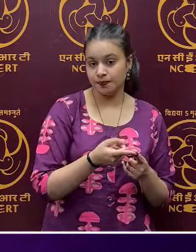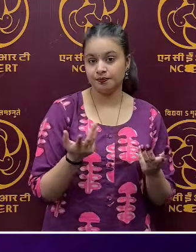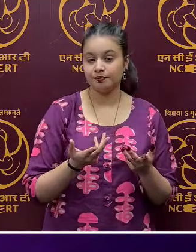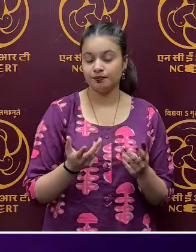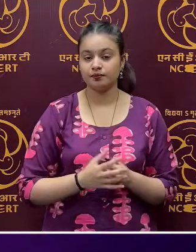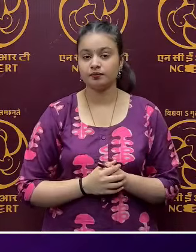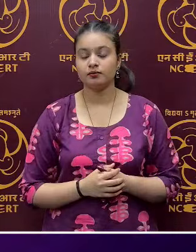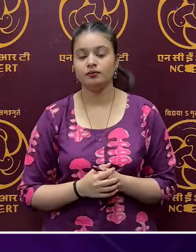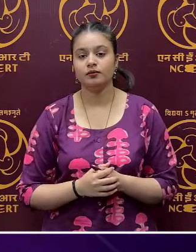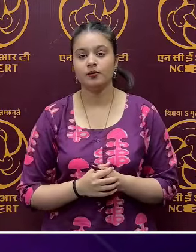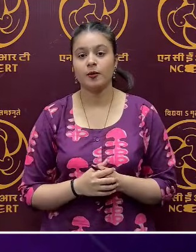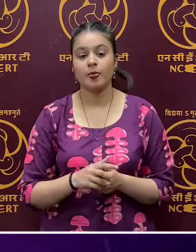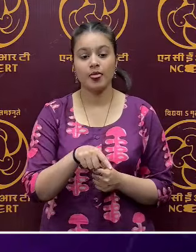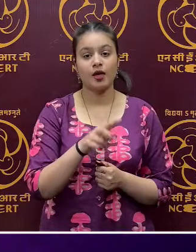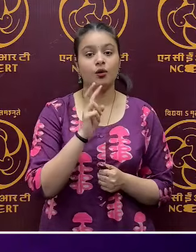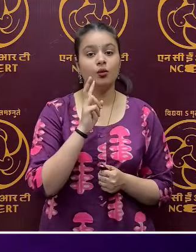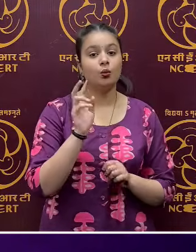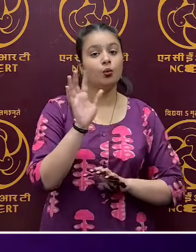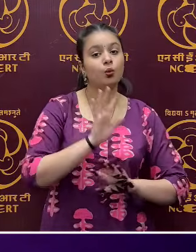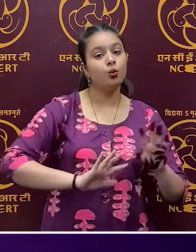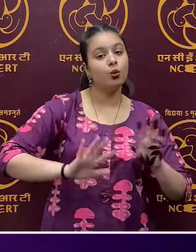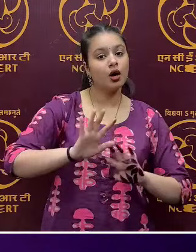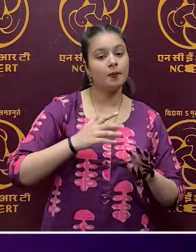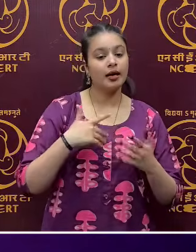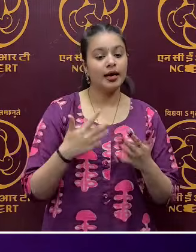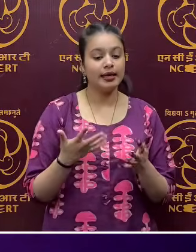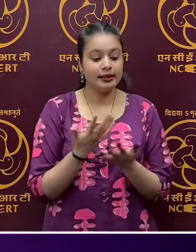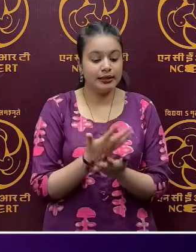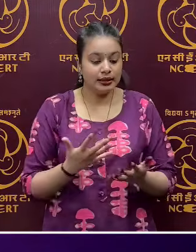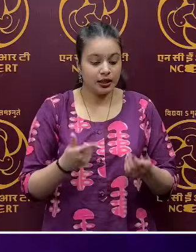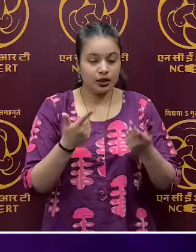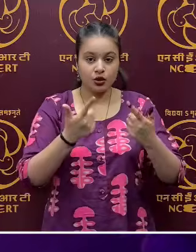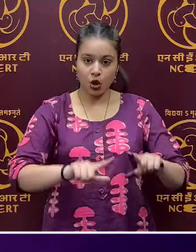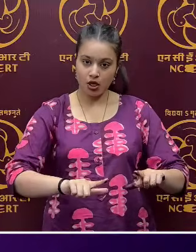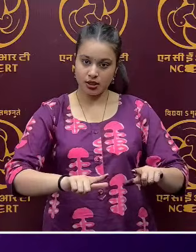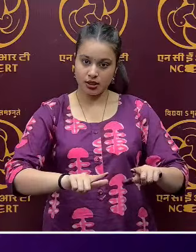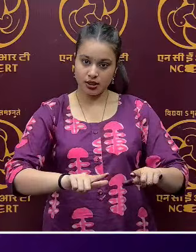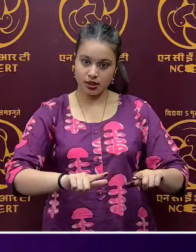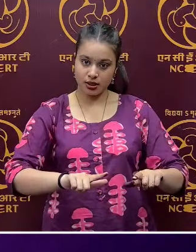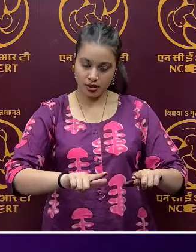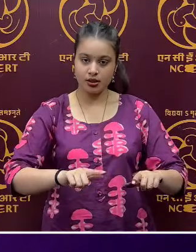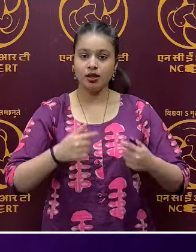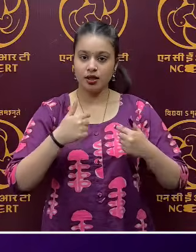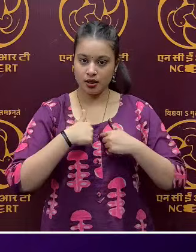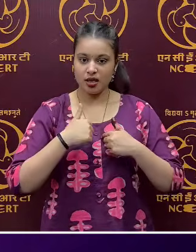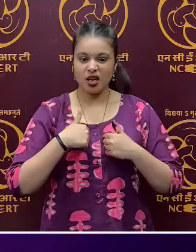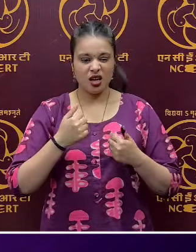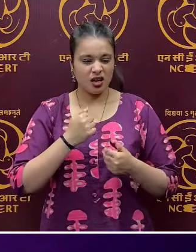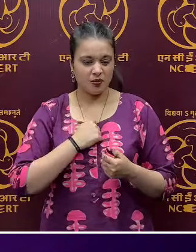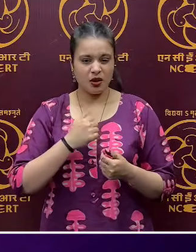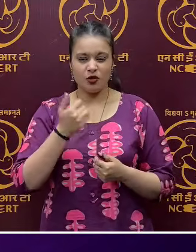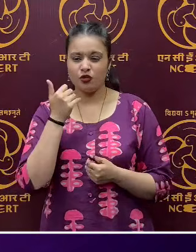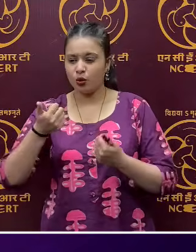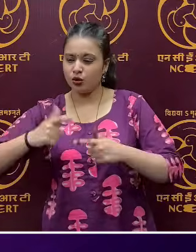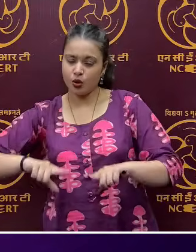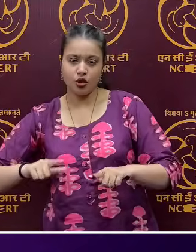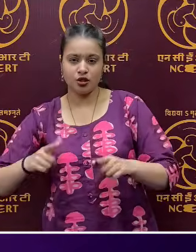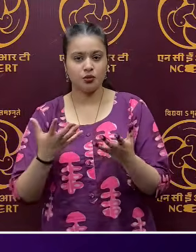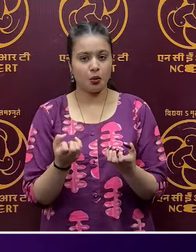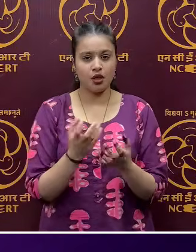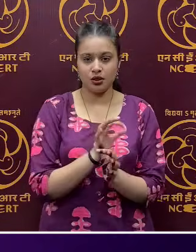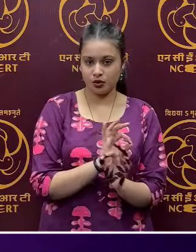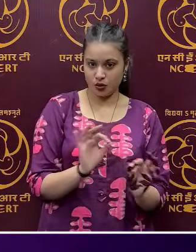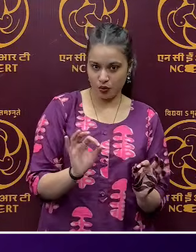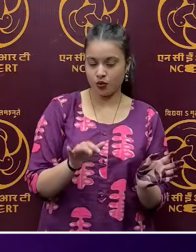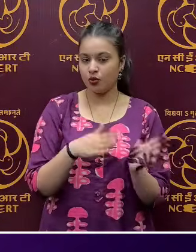is a verb meaning to misplace. I don't want to lose my phone, as an example over